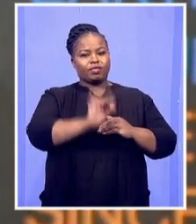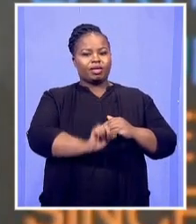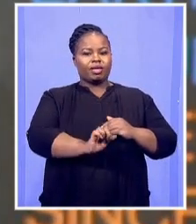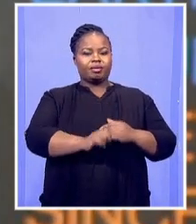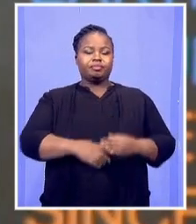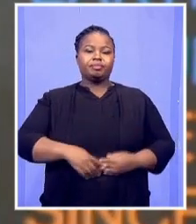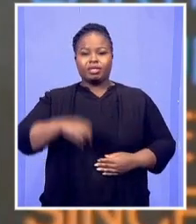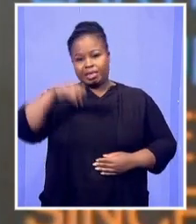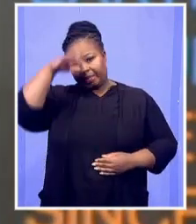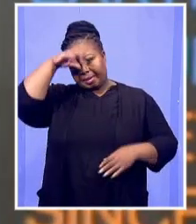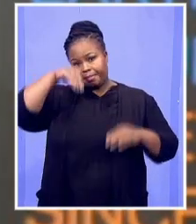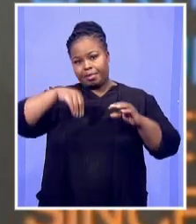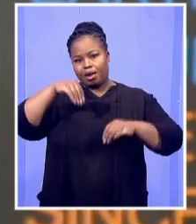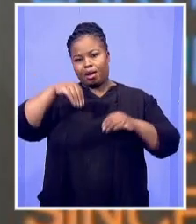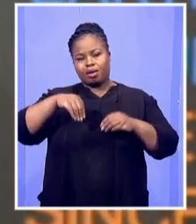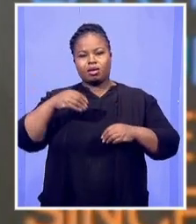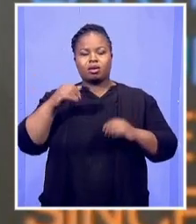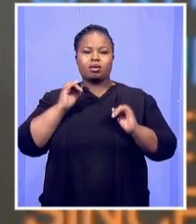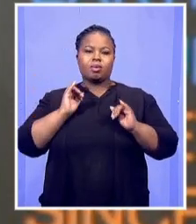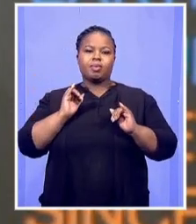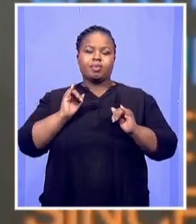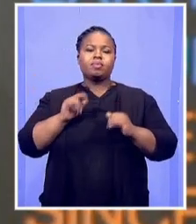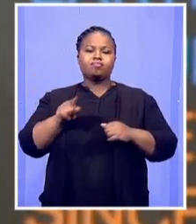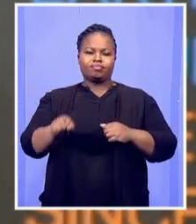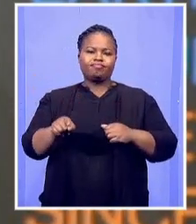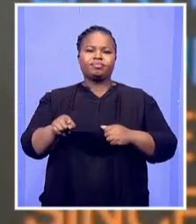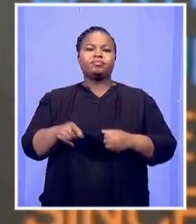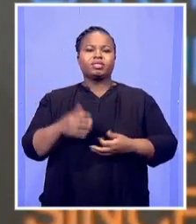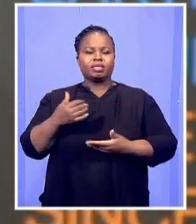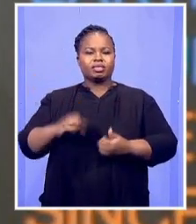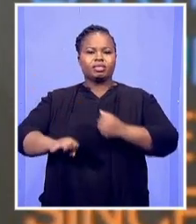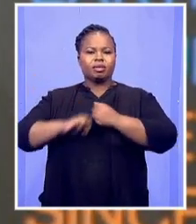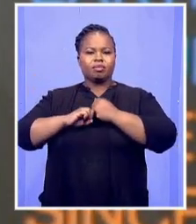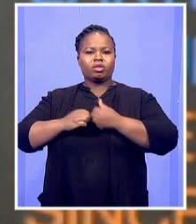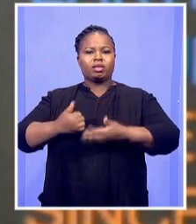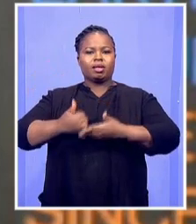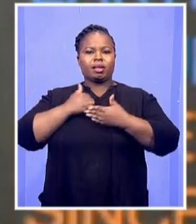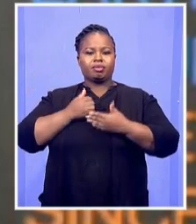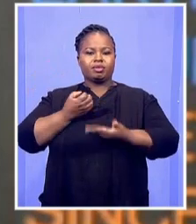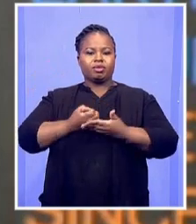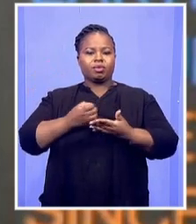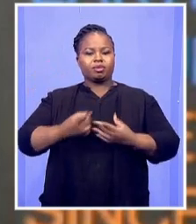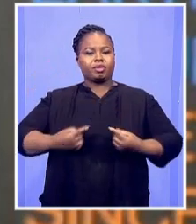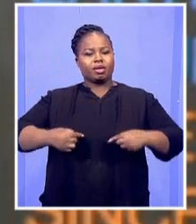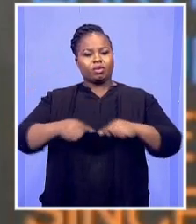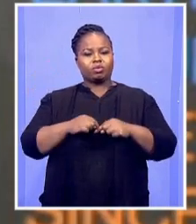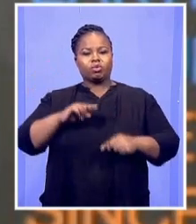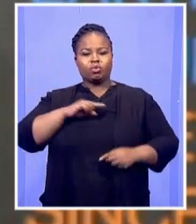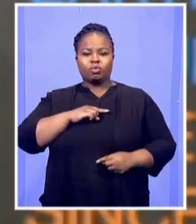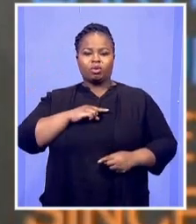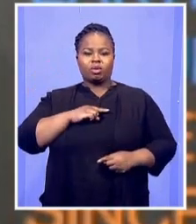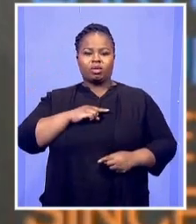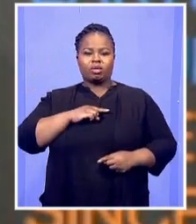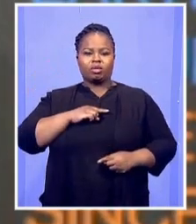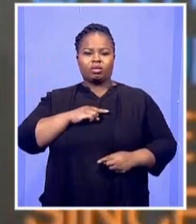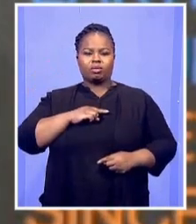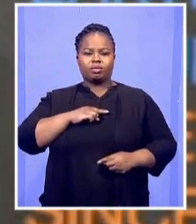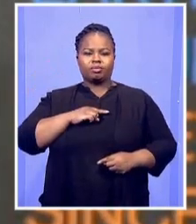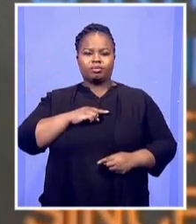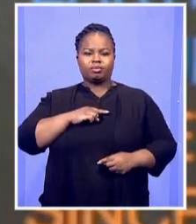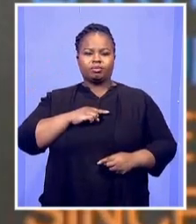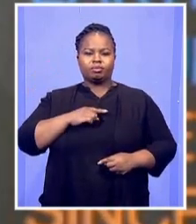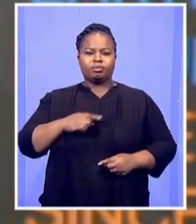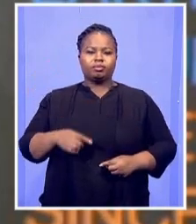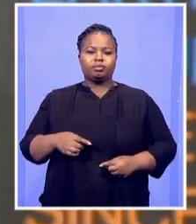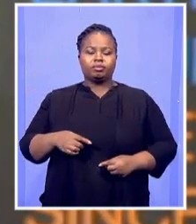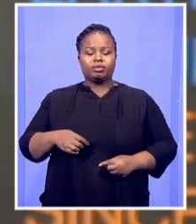has historically been the bedrock of our economy. Given our vast mineral reserves,